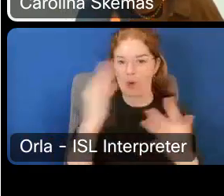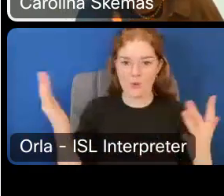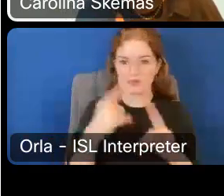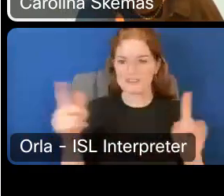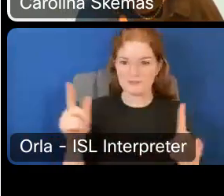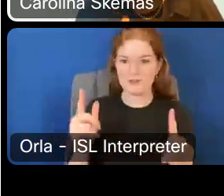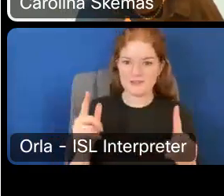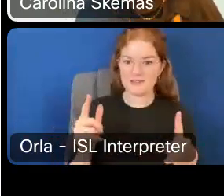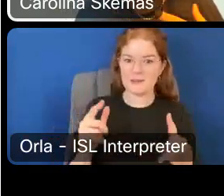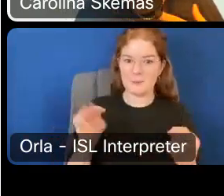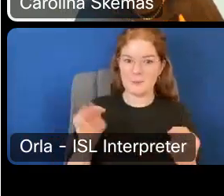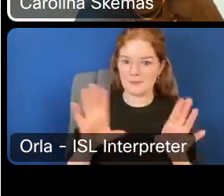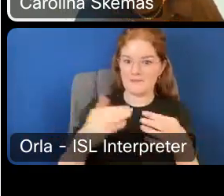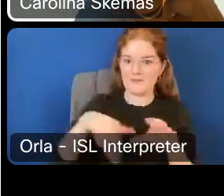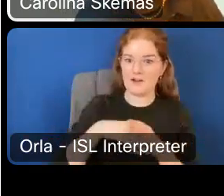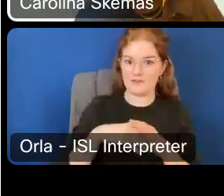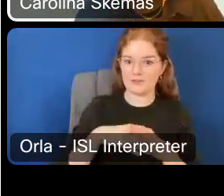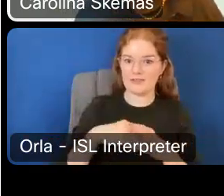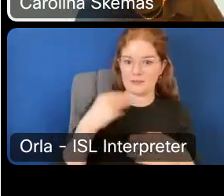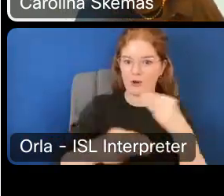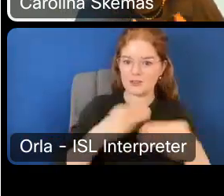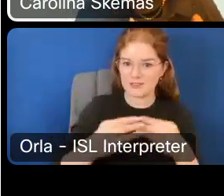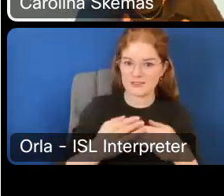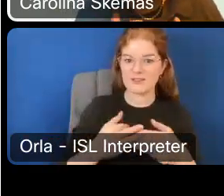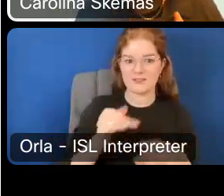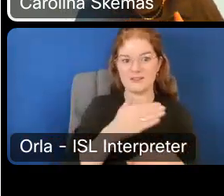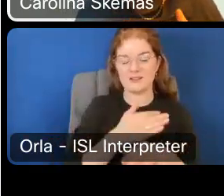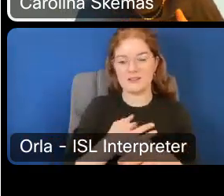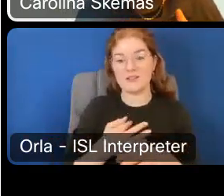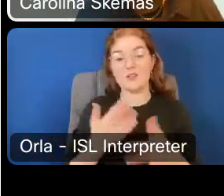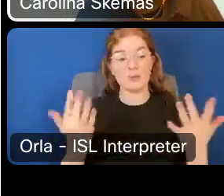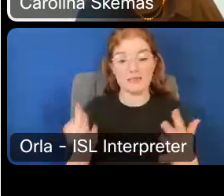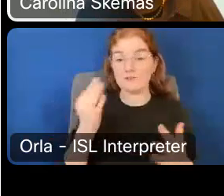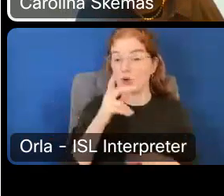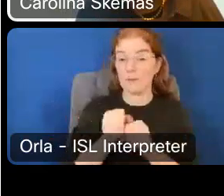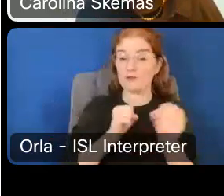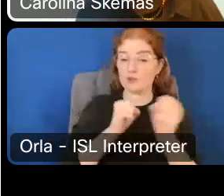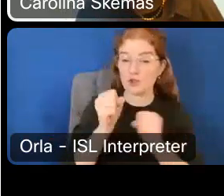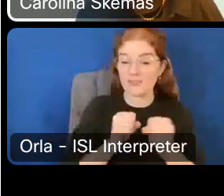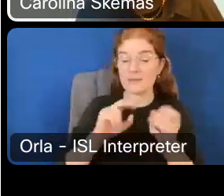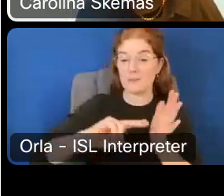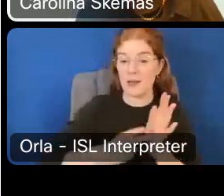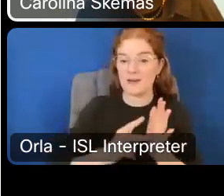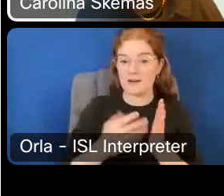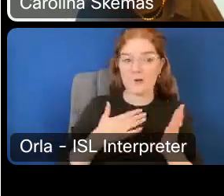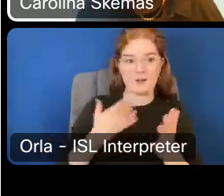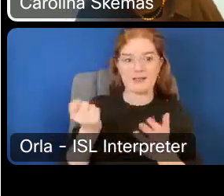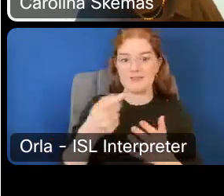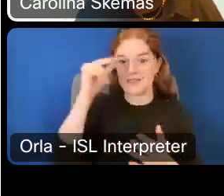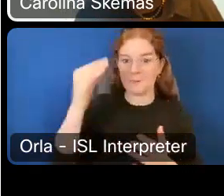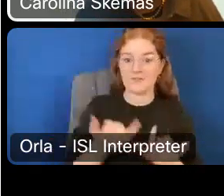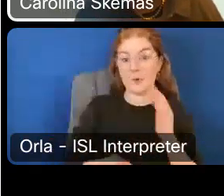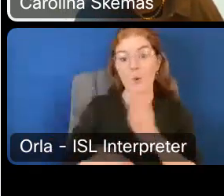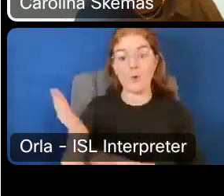the back end activities. So when we're talking about a service and a blueprint, I like to give the example of going to